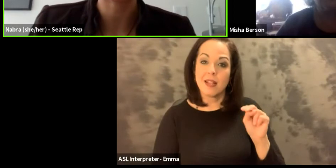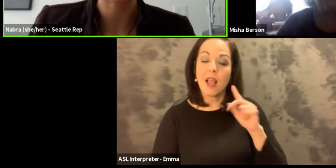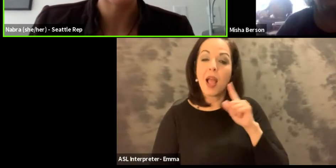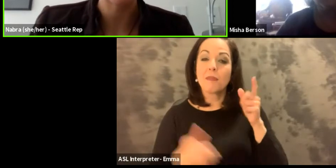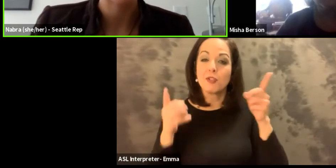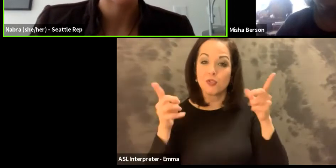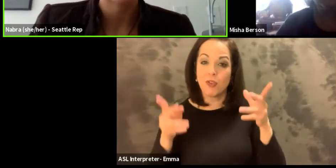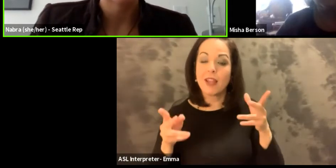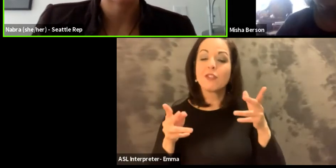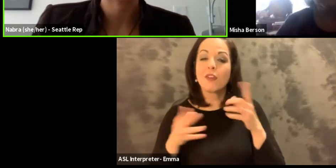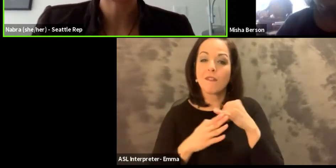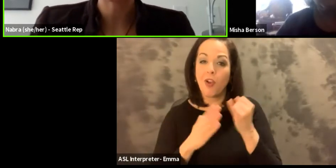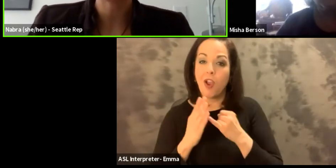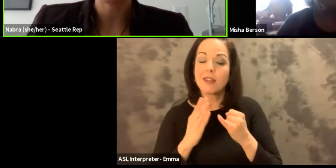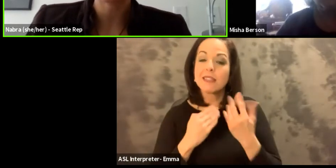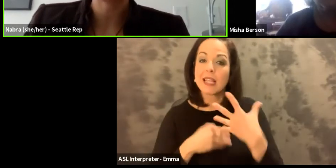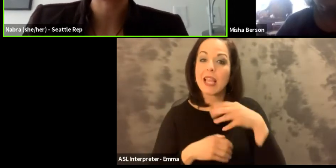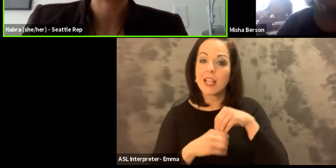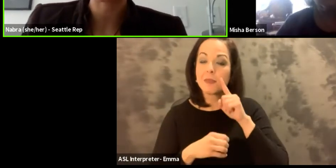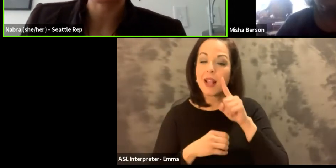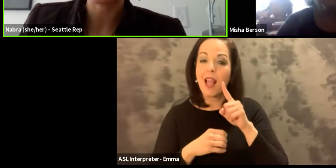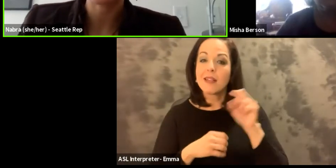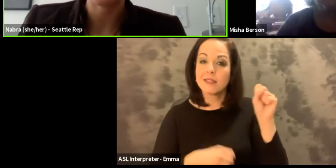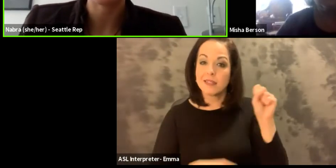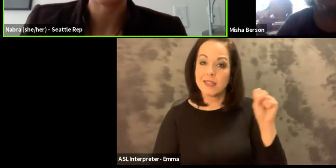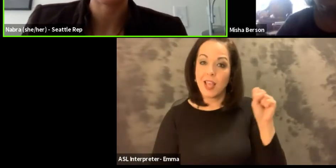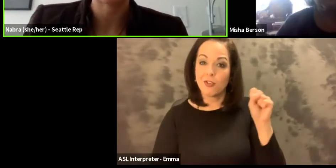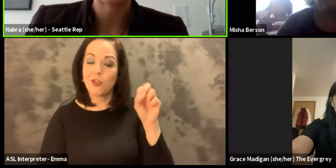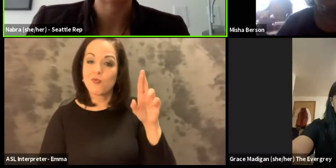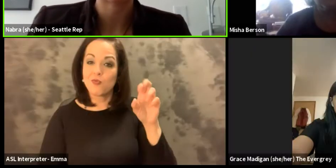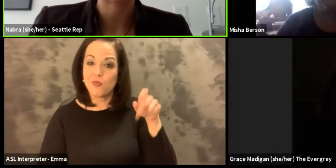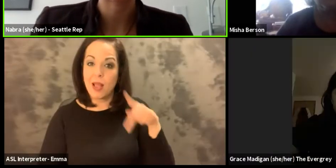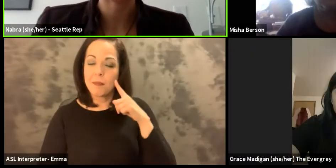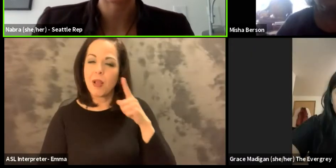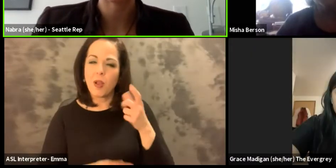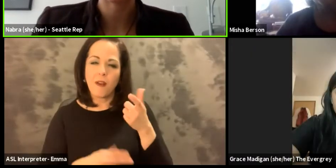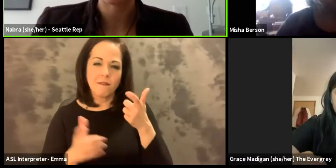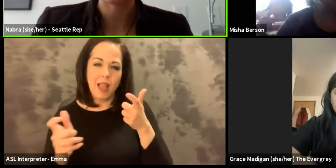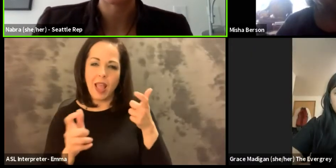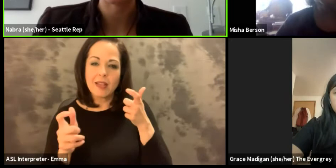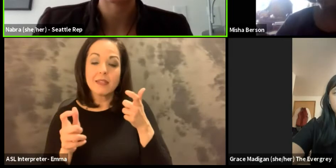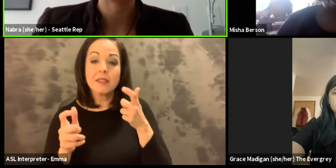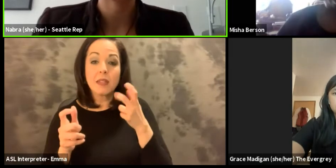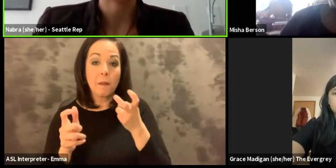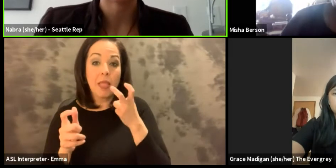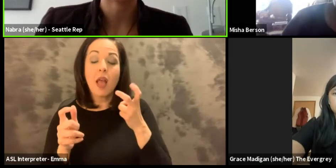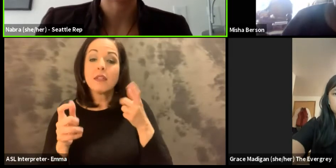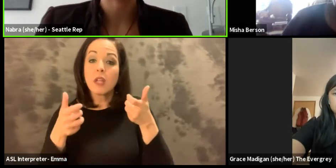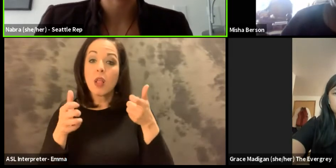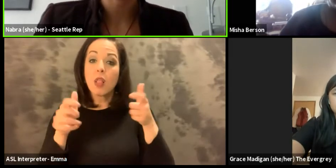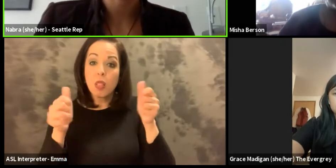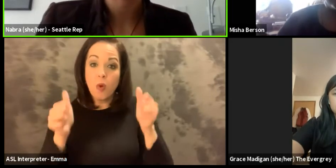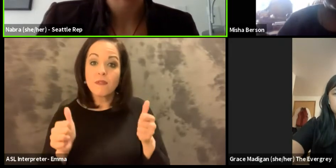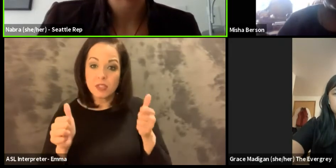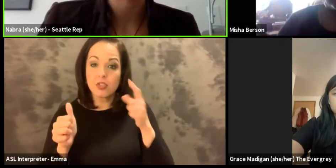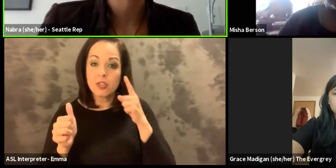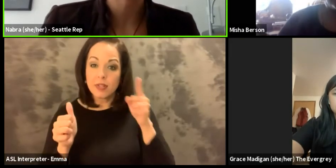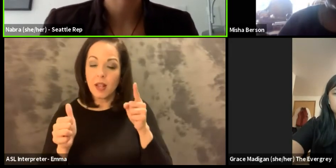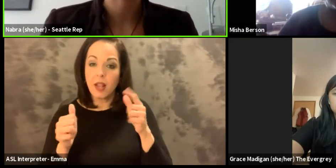at Seattle Rep, and I'll give a quick physical description for blind and low vision audience members. I